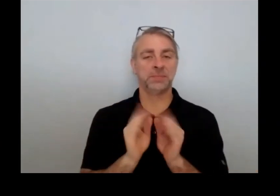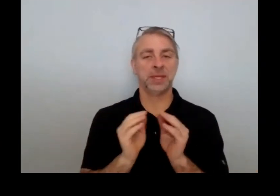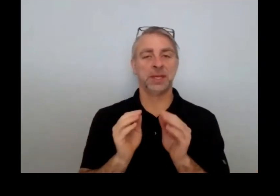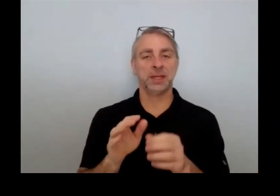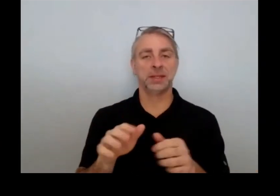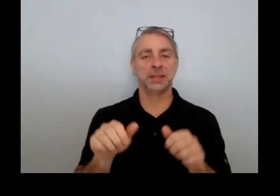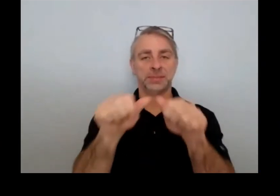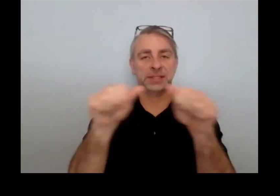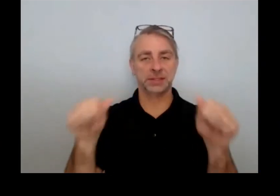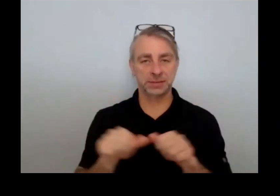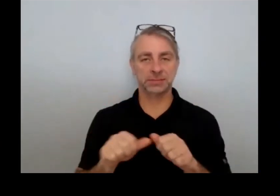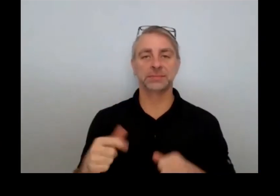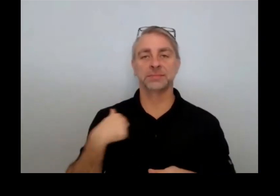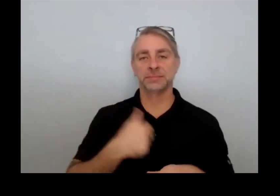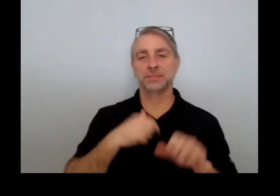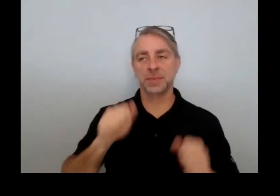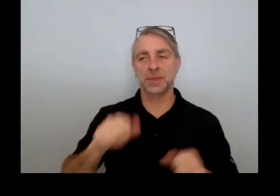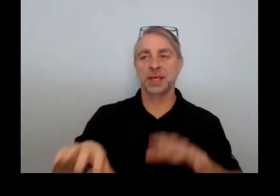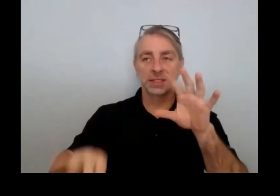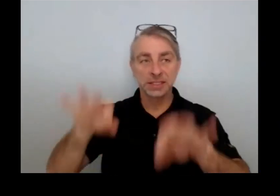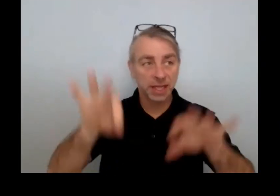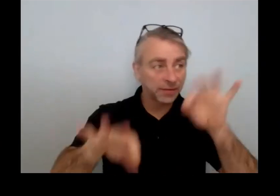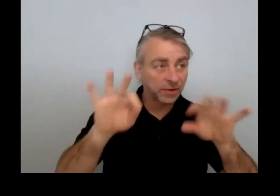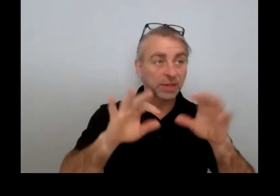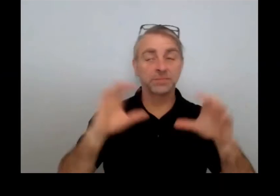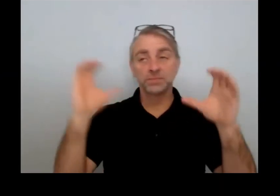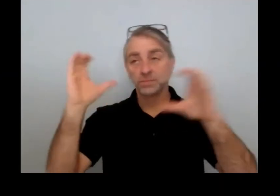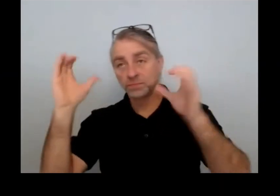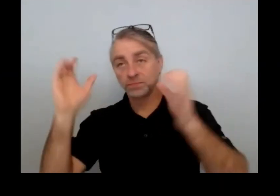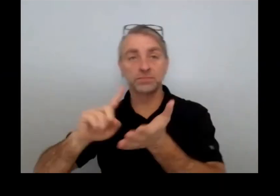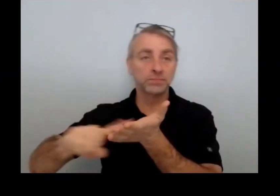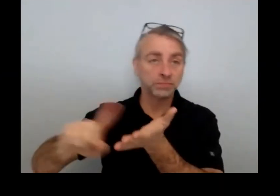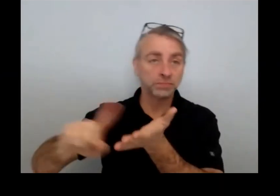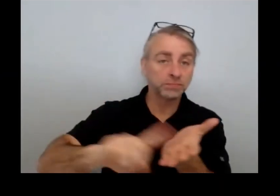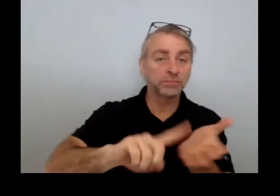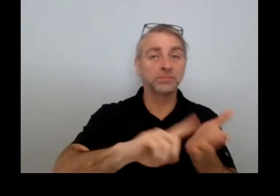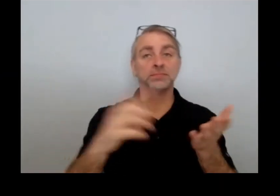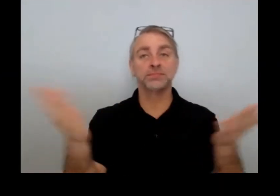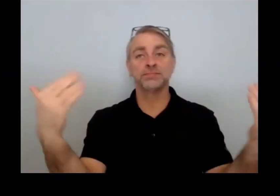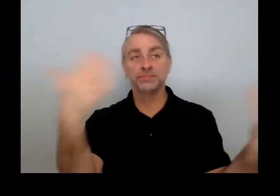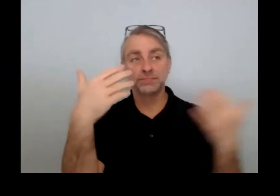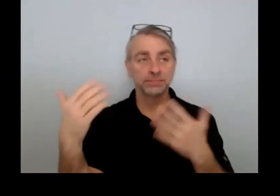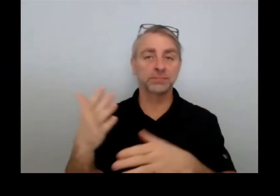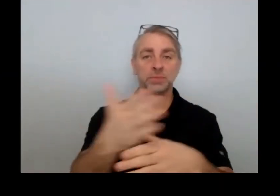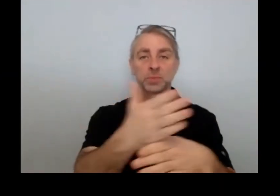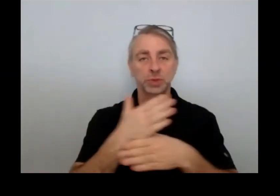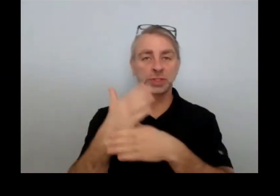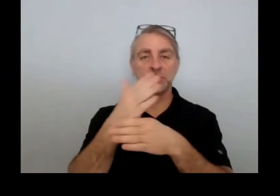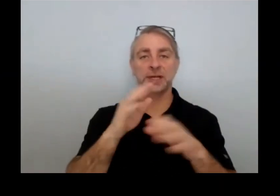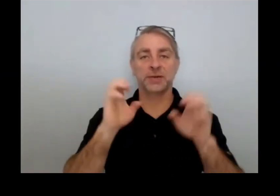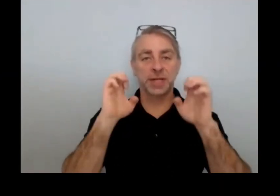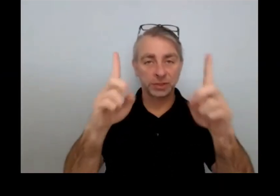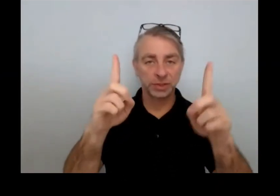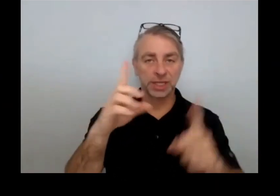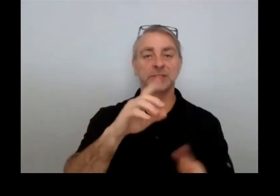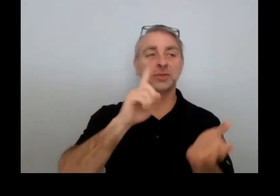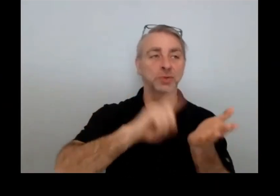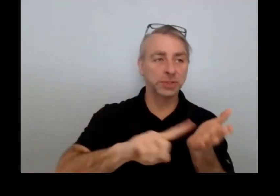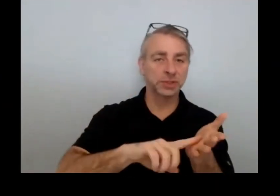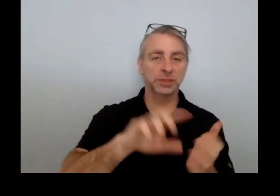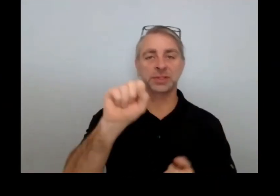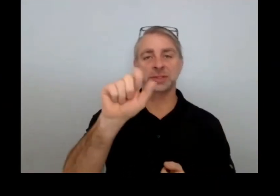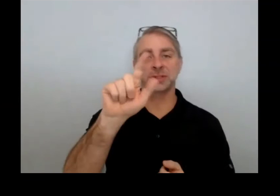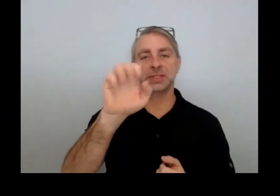enables discovery through wide-ranging forms of education and STEM-related data. It connects researchers